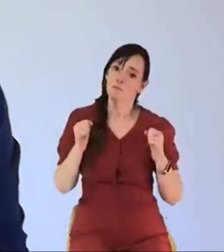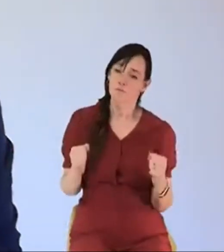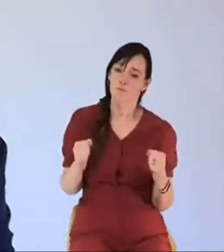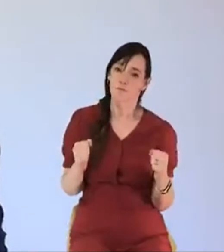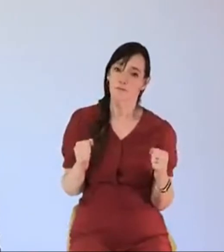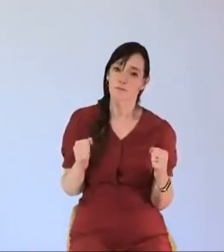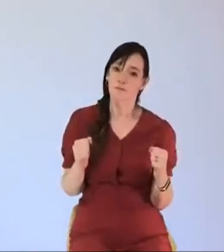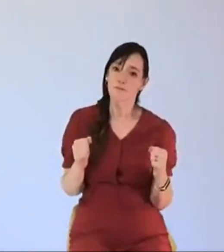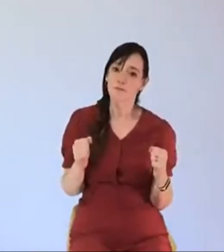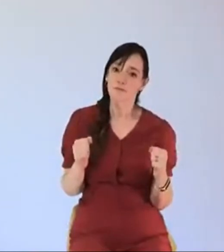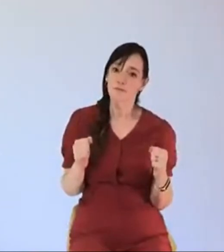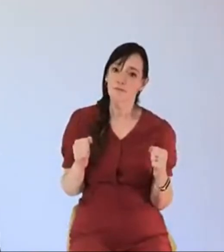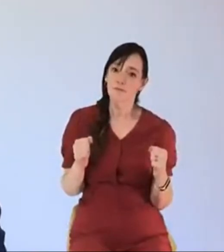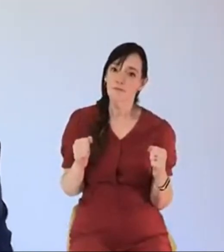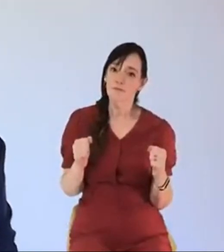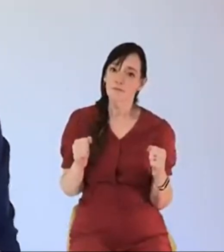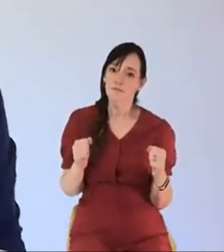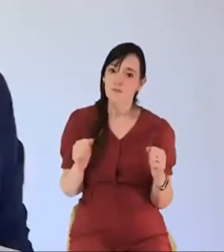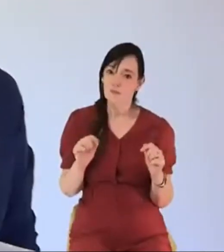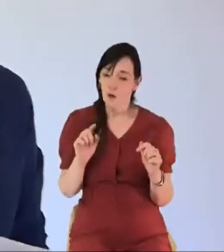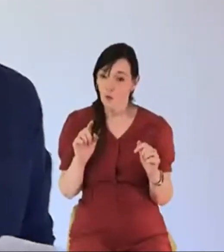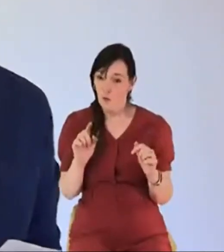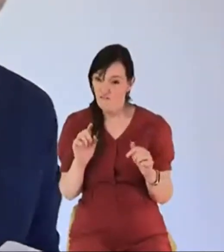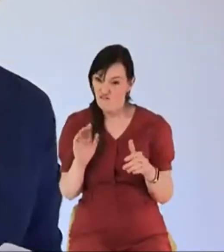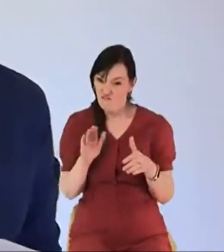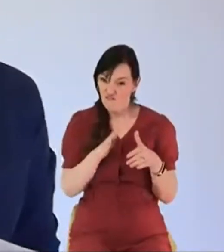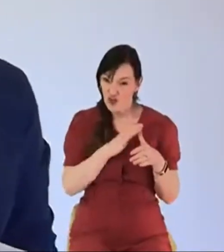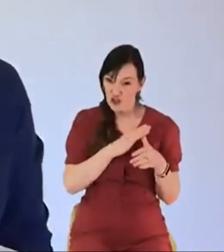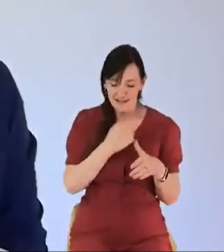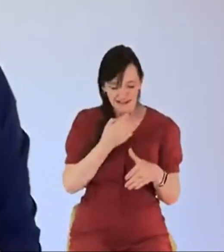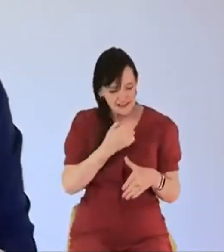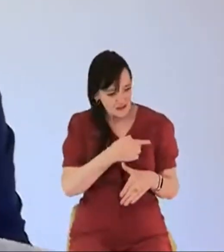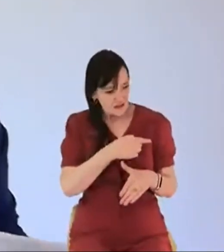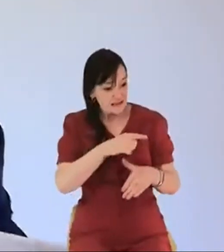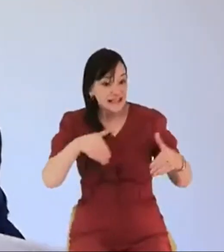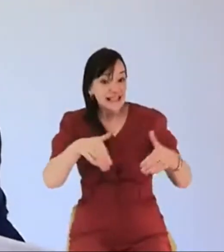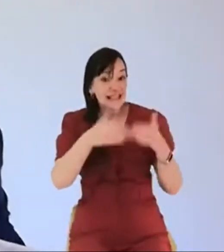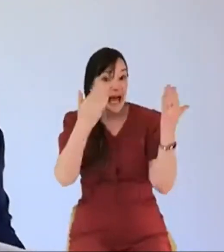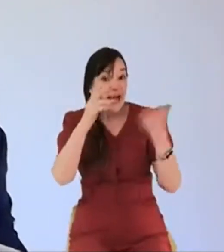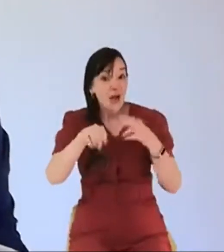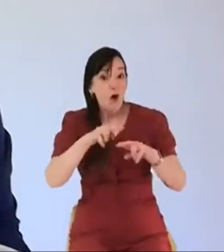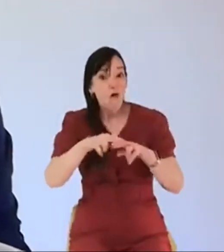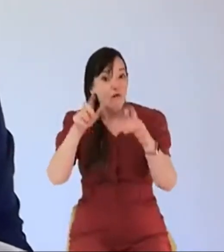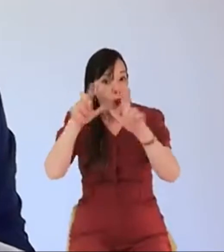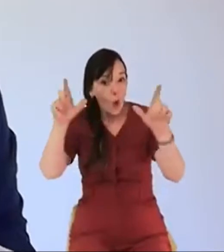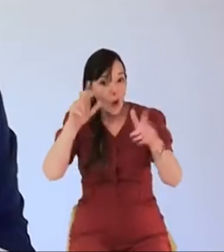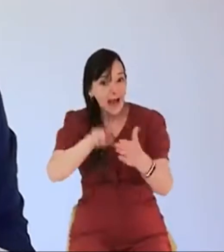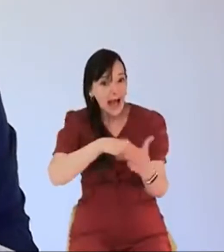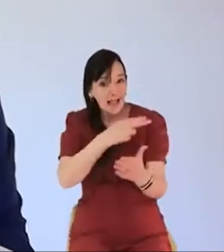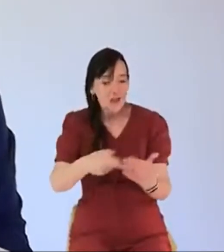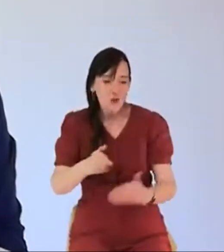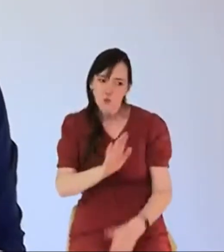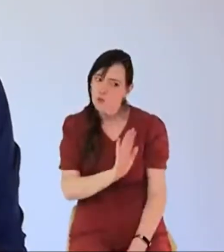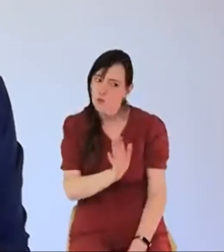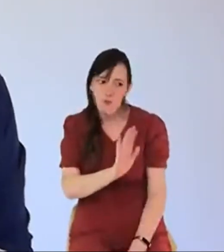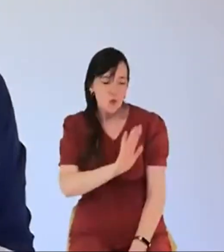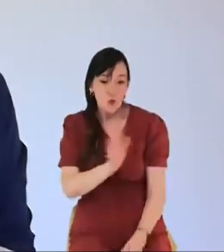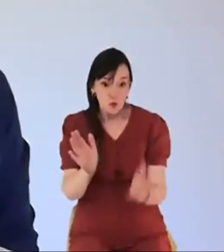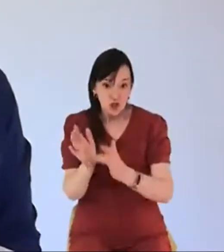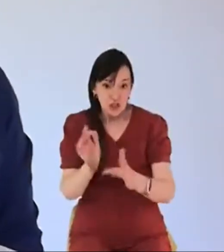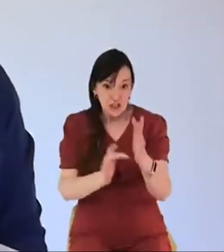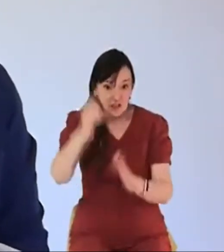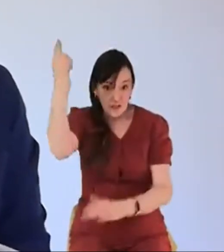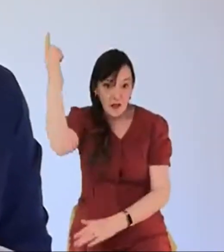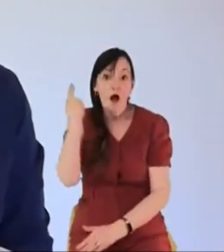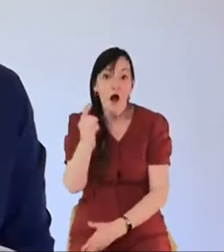And so the first thing He does Is insist That the day of the Lord Has not been cancelled Jesus is